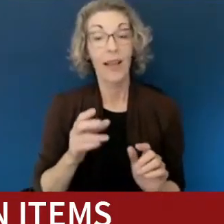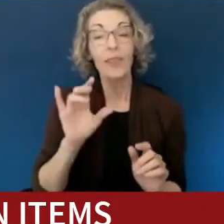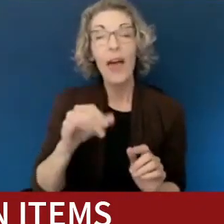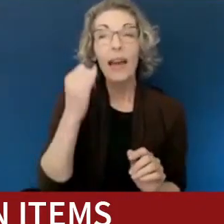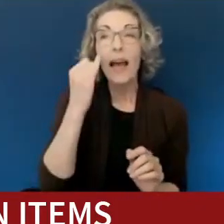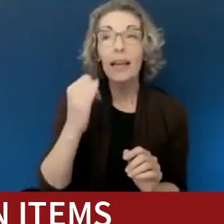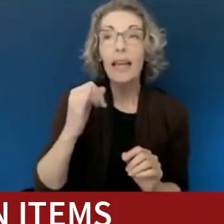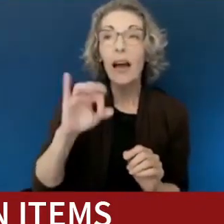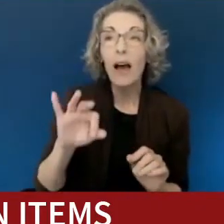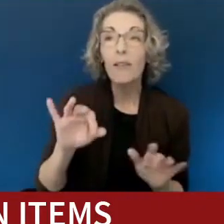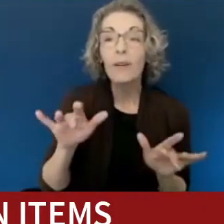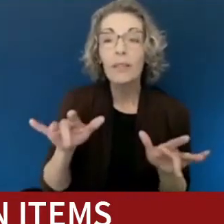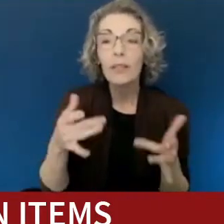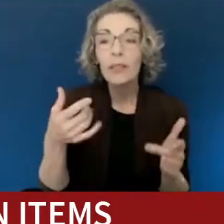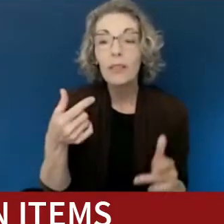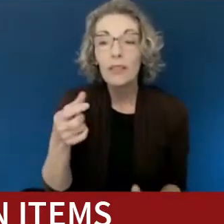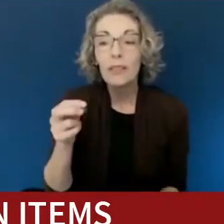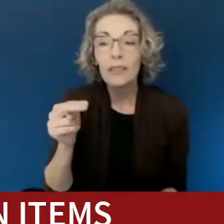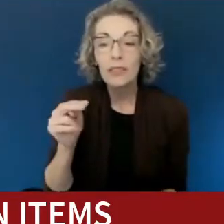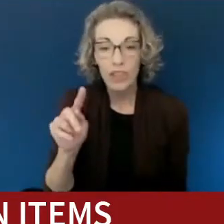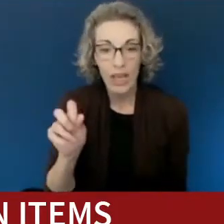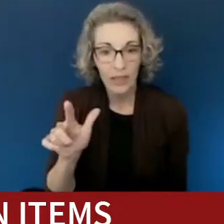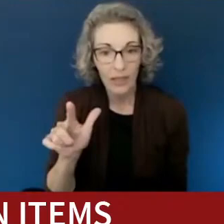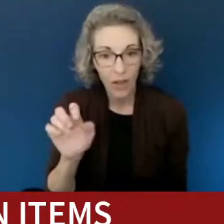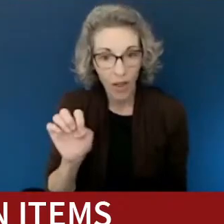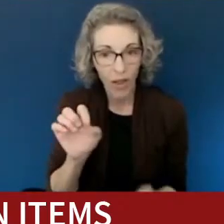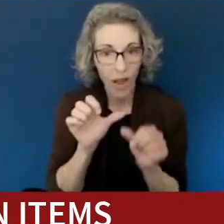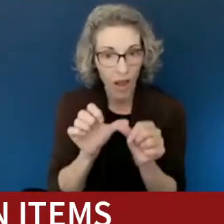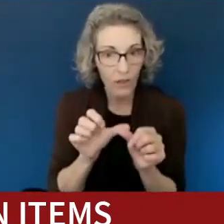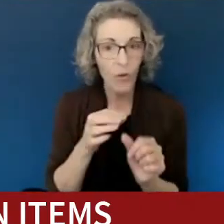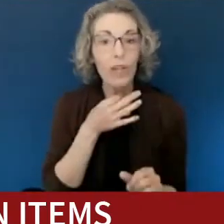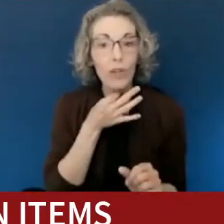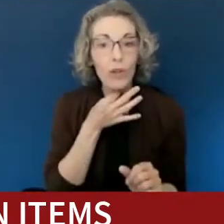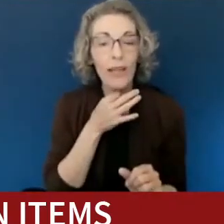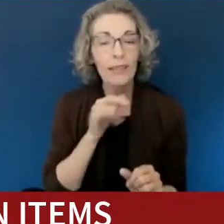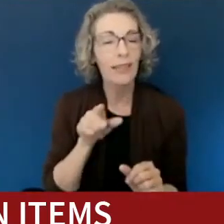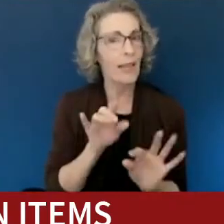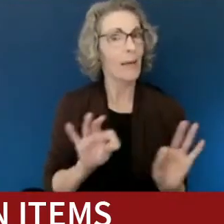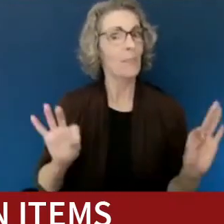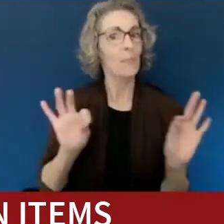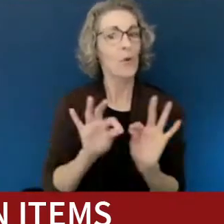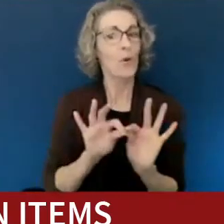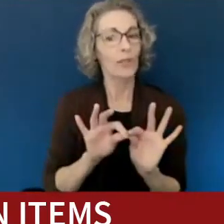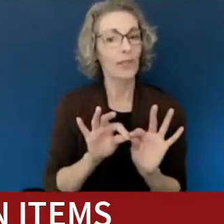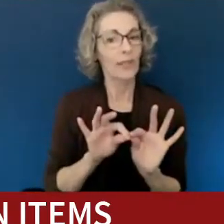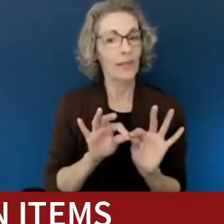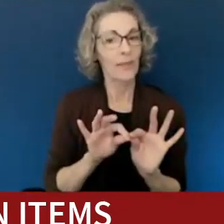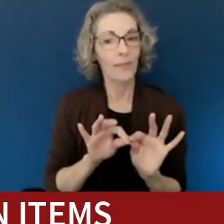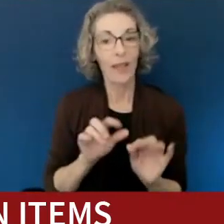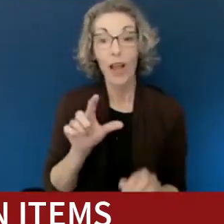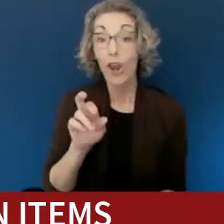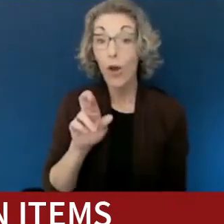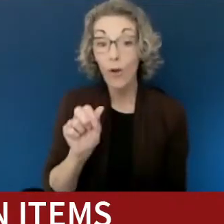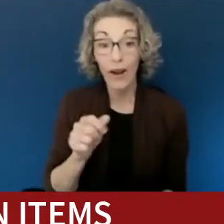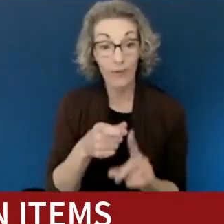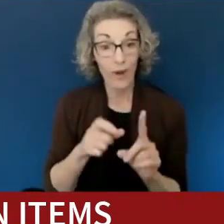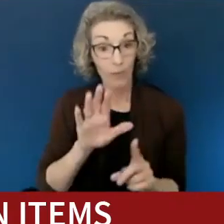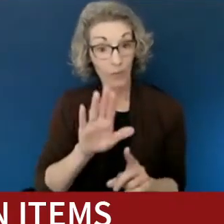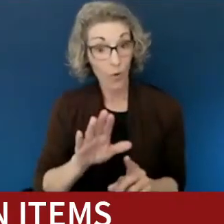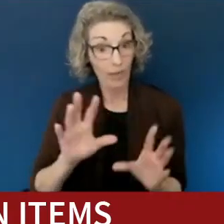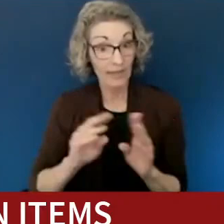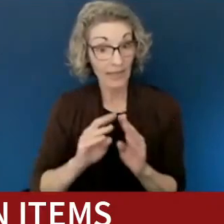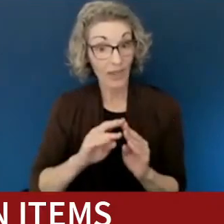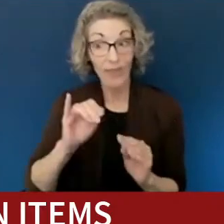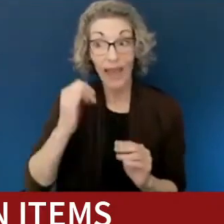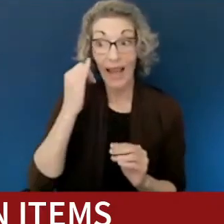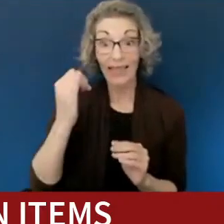gentle, persistent curiosity is so important. And Laura, from your session, the idea of patience, right?